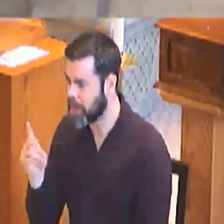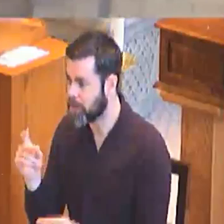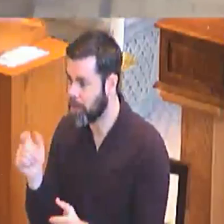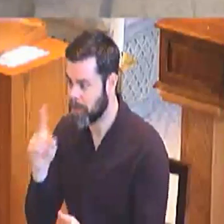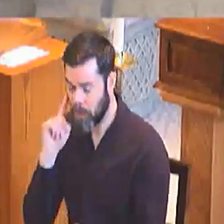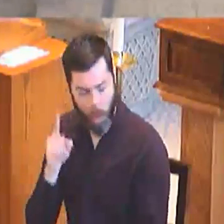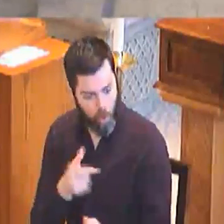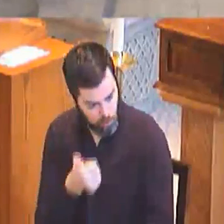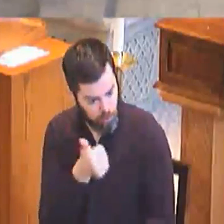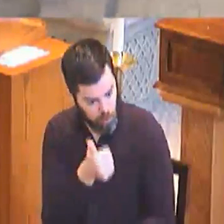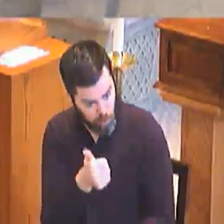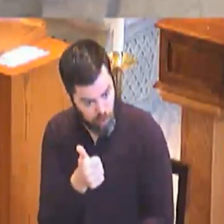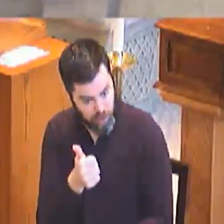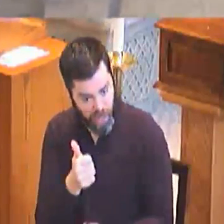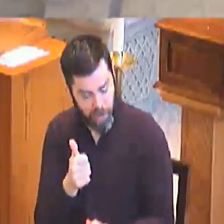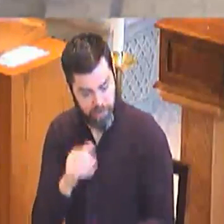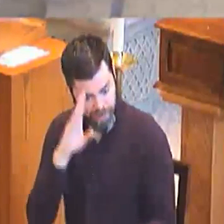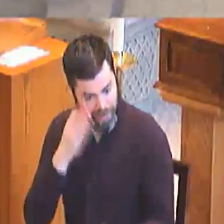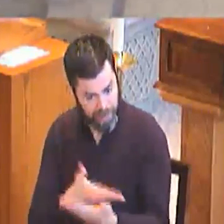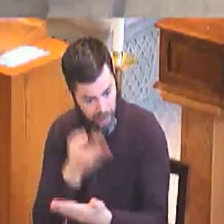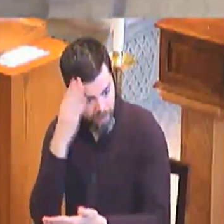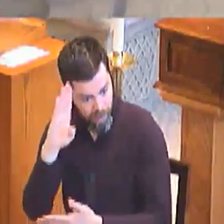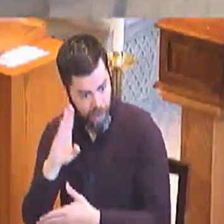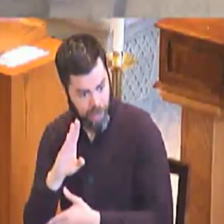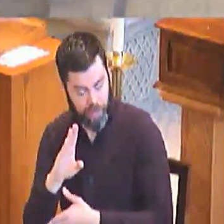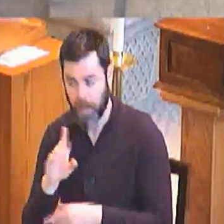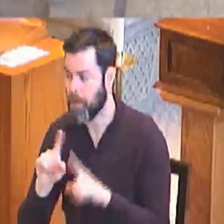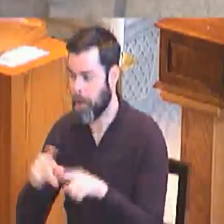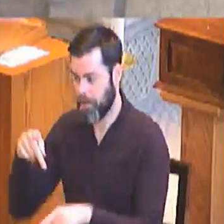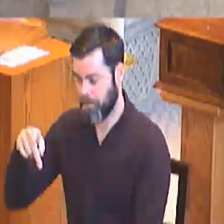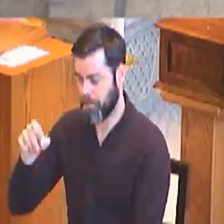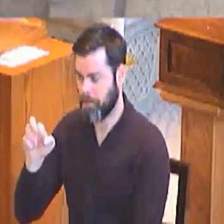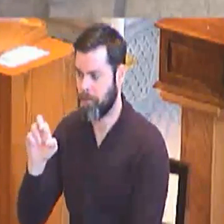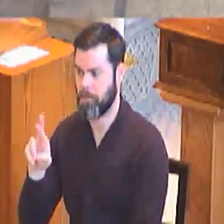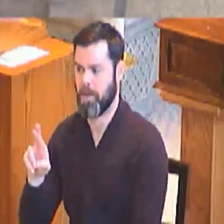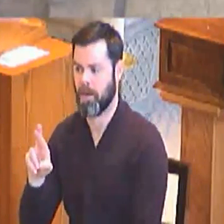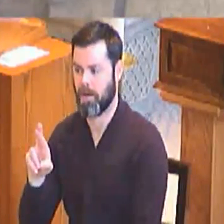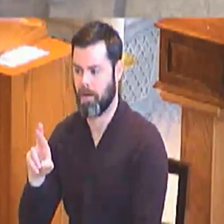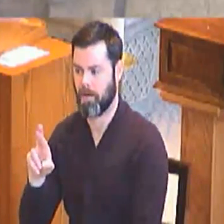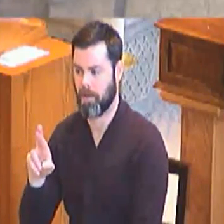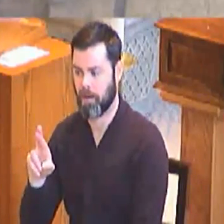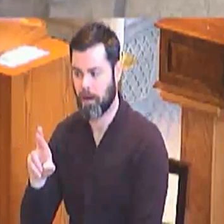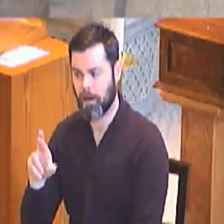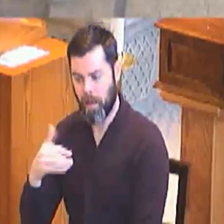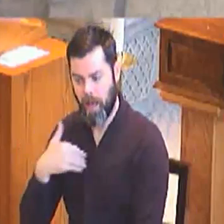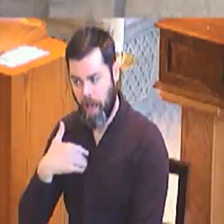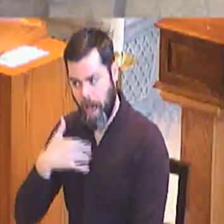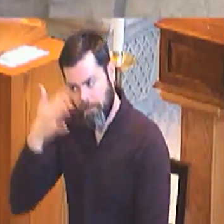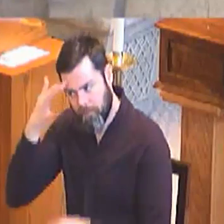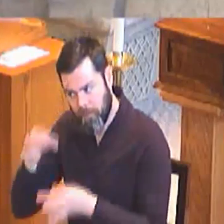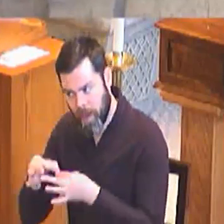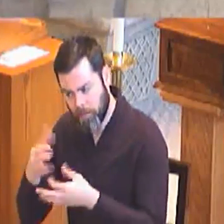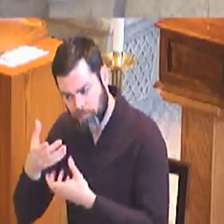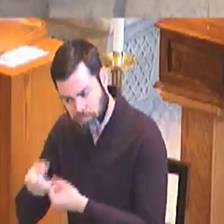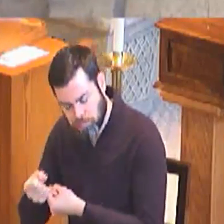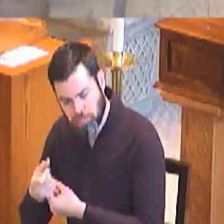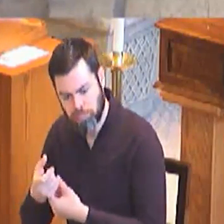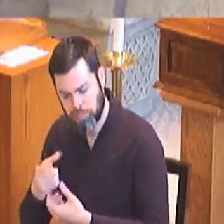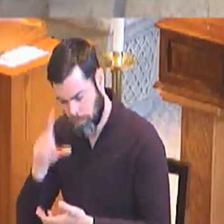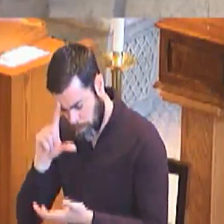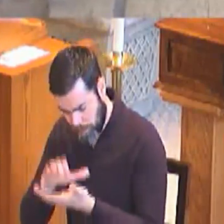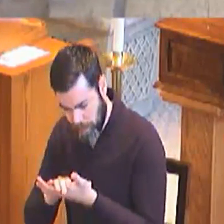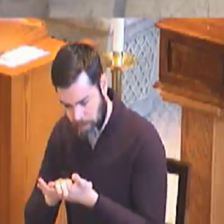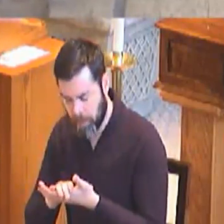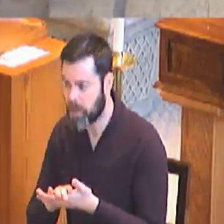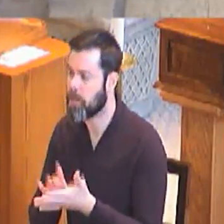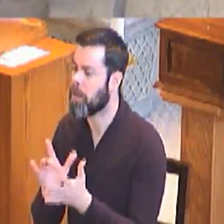"You are the Messiah." And of course, Peter did. And Peter representing faith. And all of a sudden, Jesus stopped and